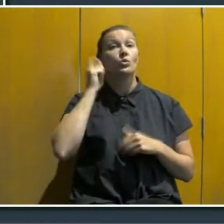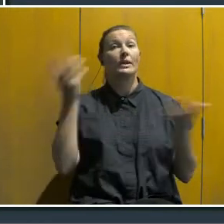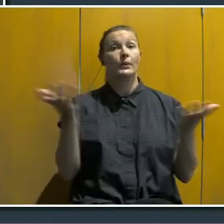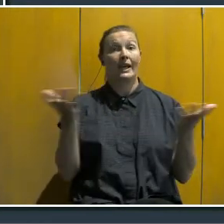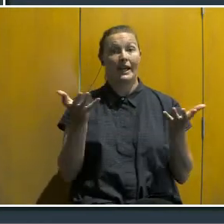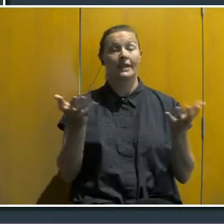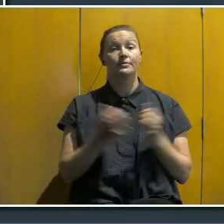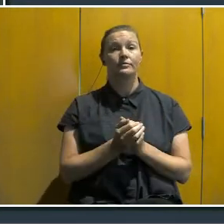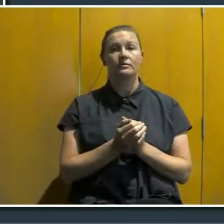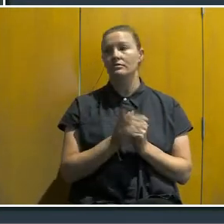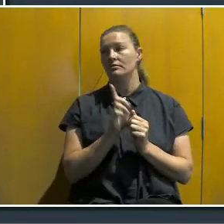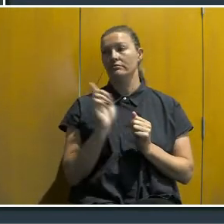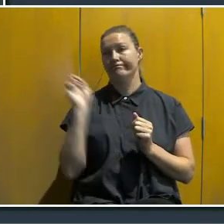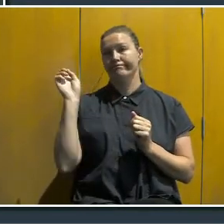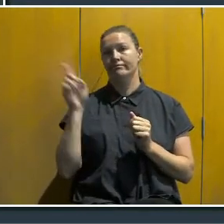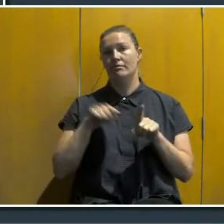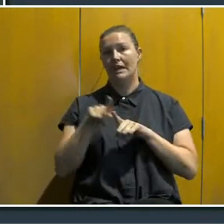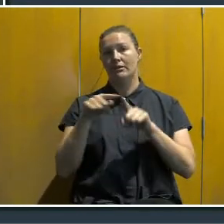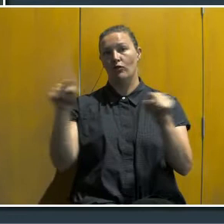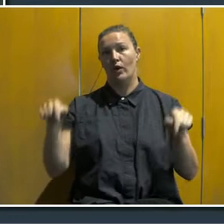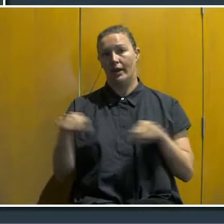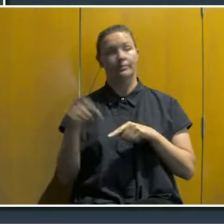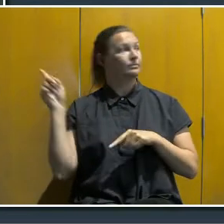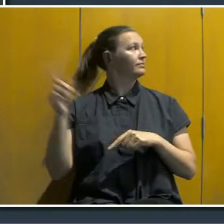out in the main foyer.